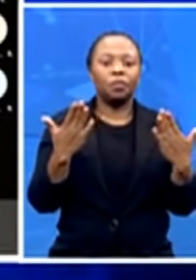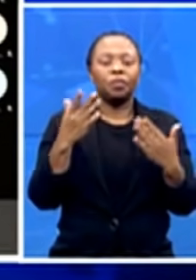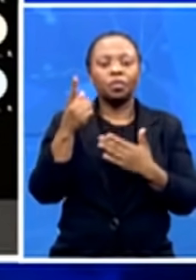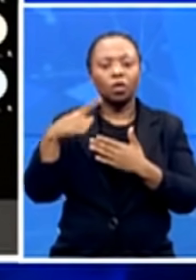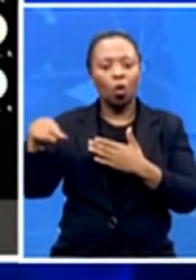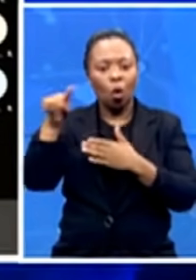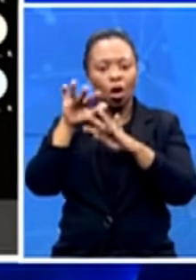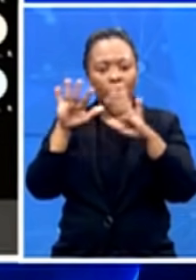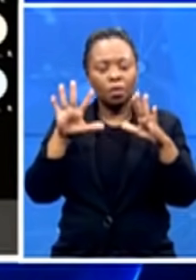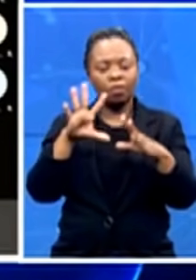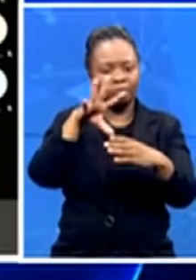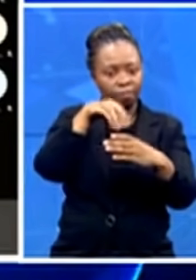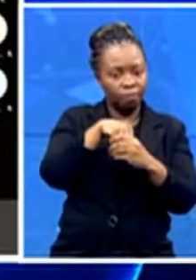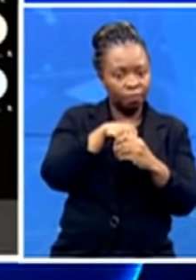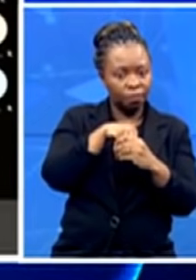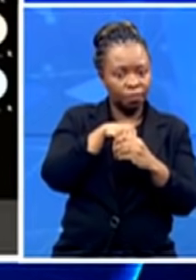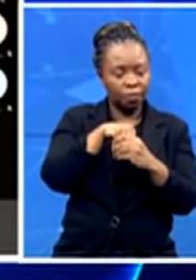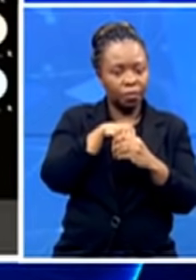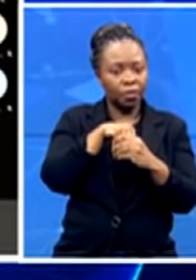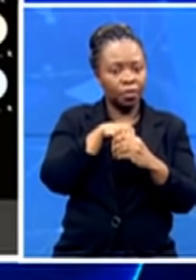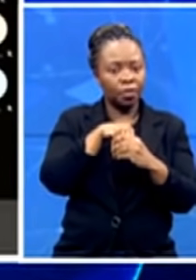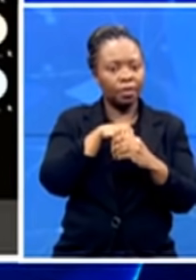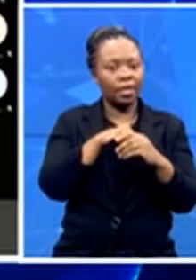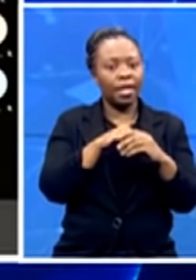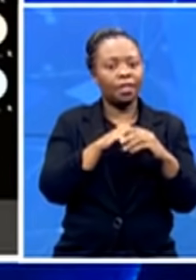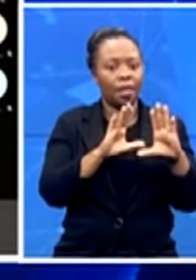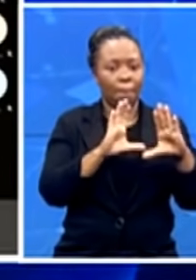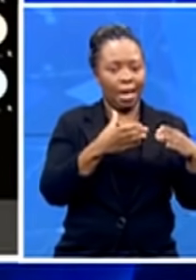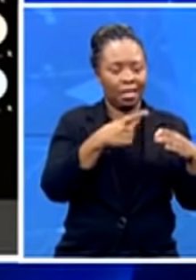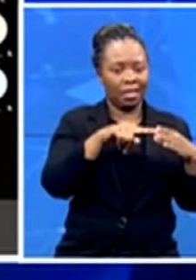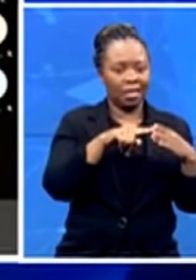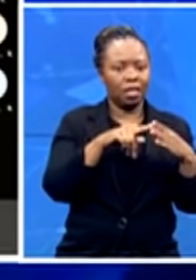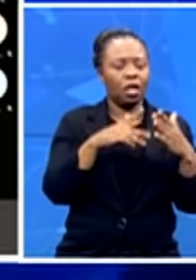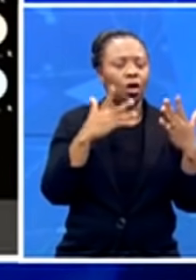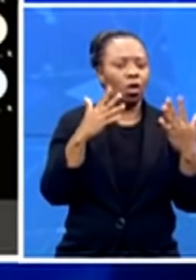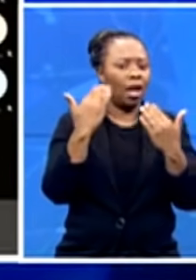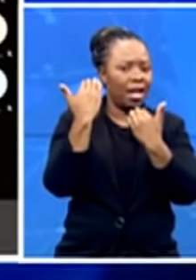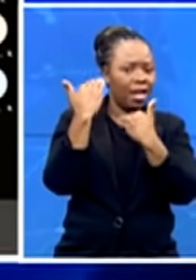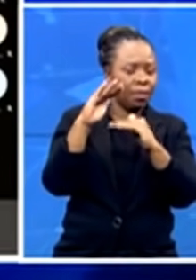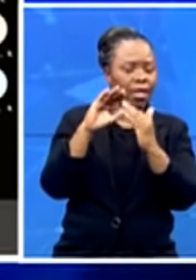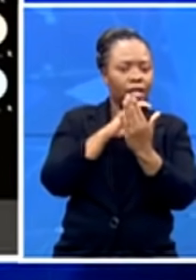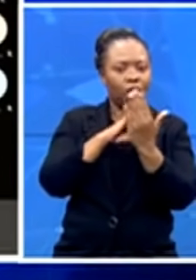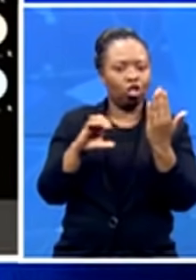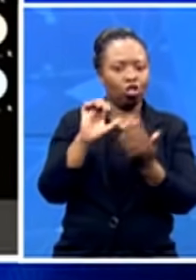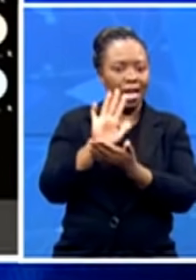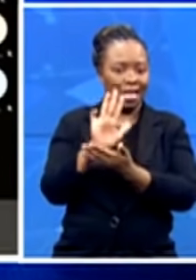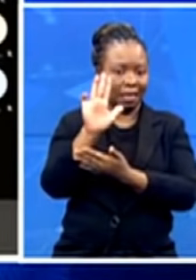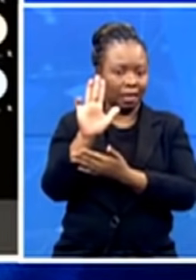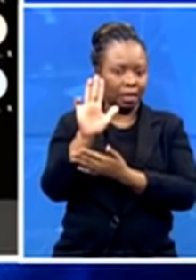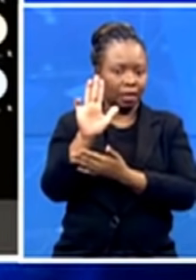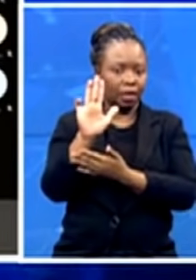constitute a violation or limitation of Section 19 would not do justice to